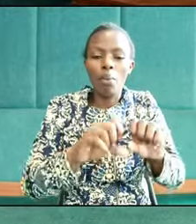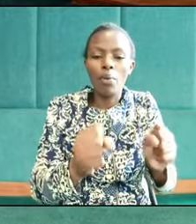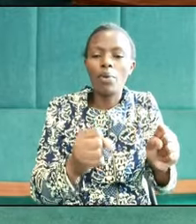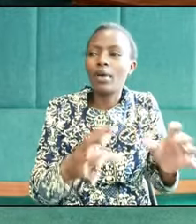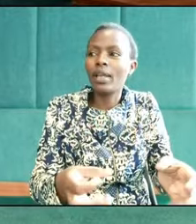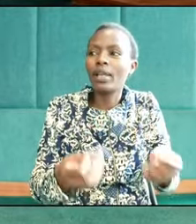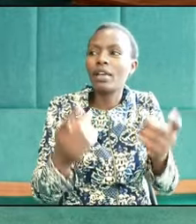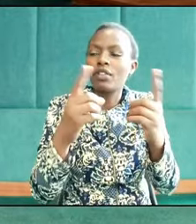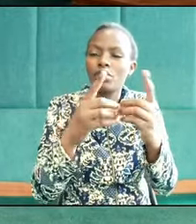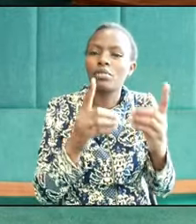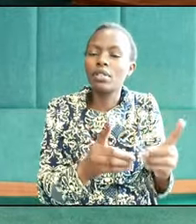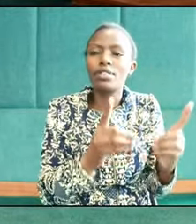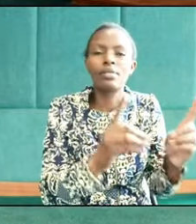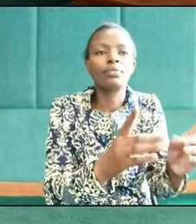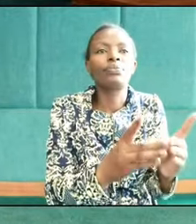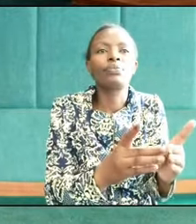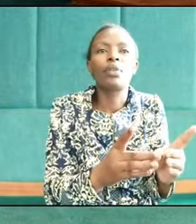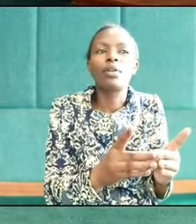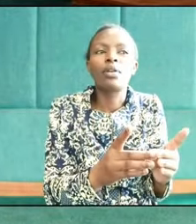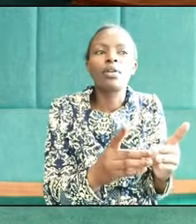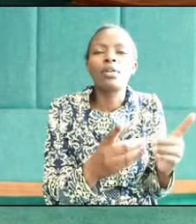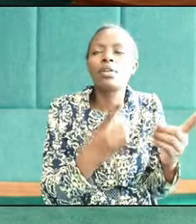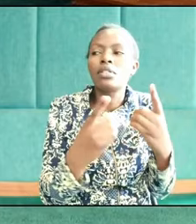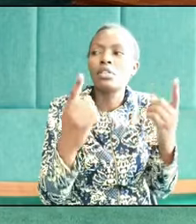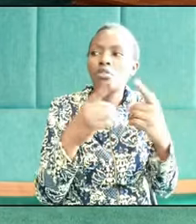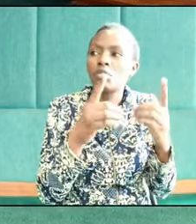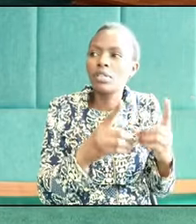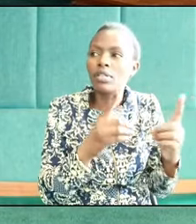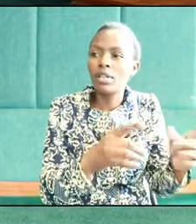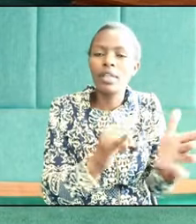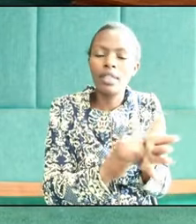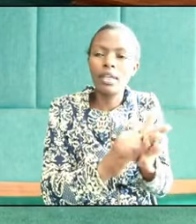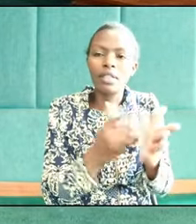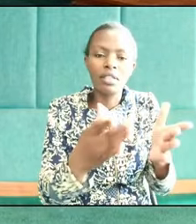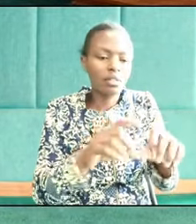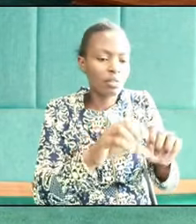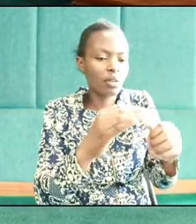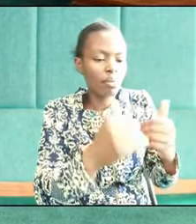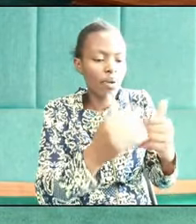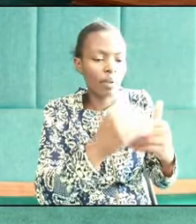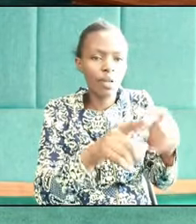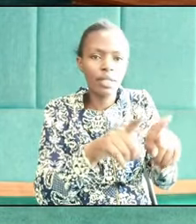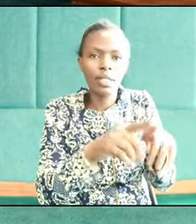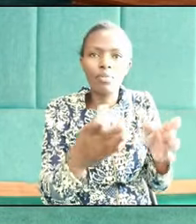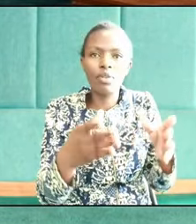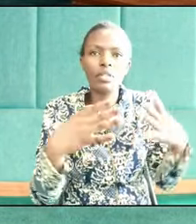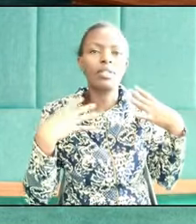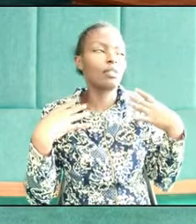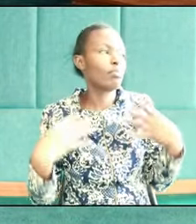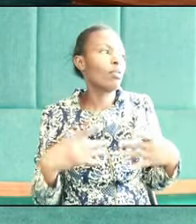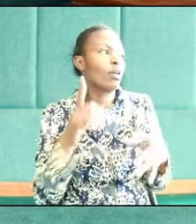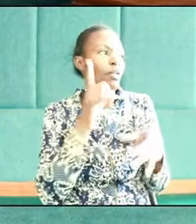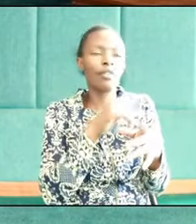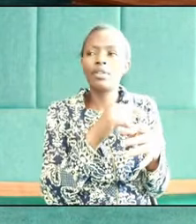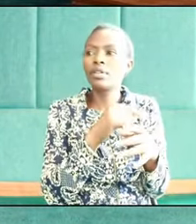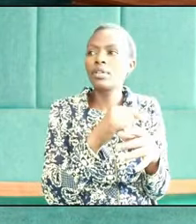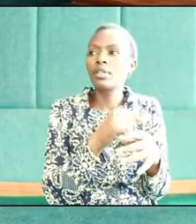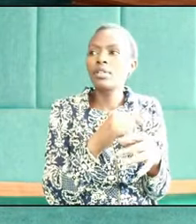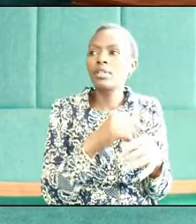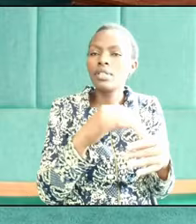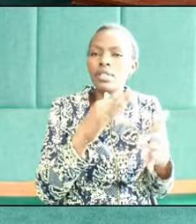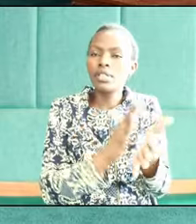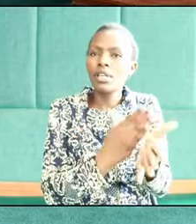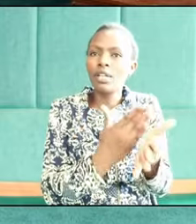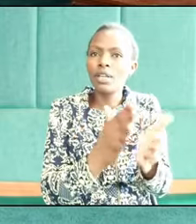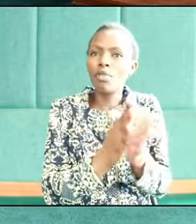disciples. Jesus told his disciples that the bread symbolized his body, broken, so they had to share it